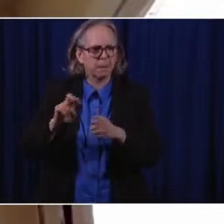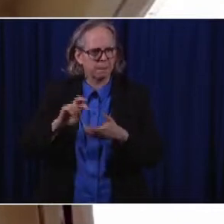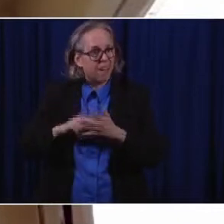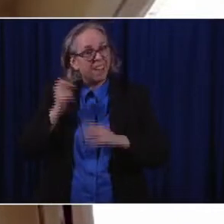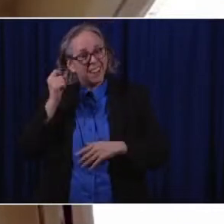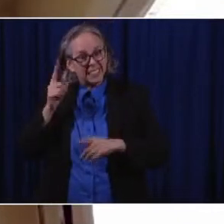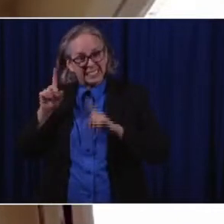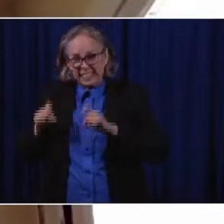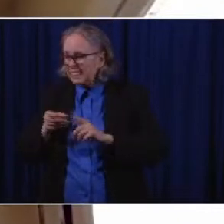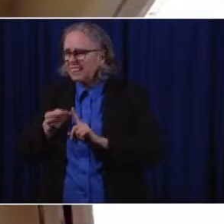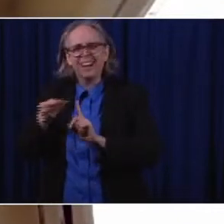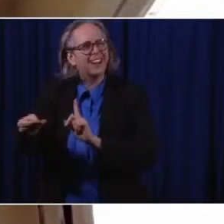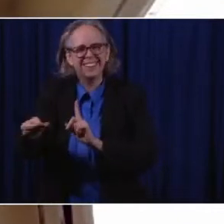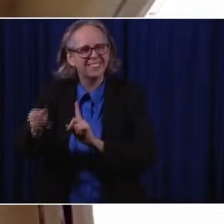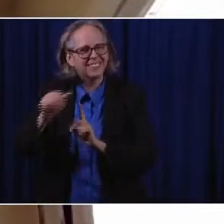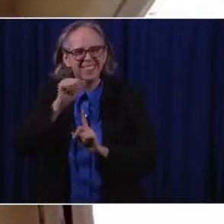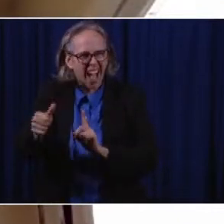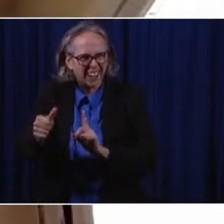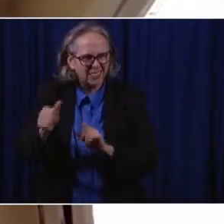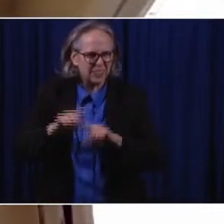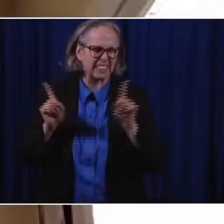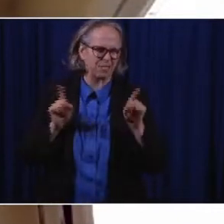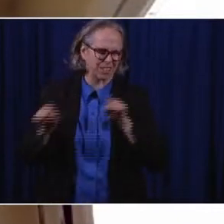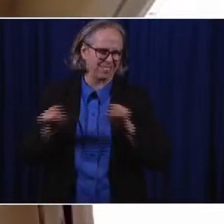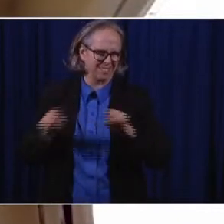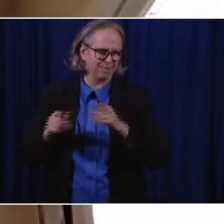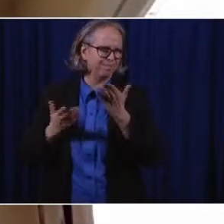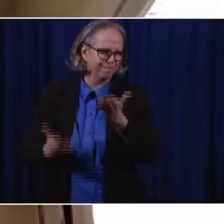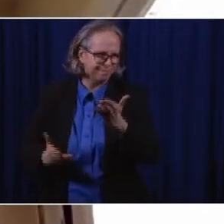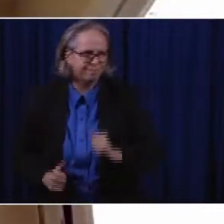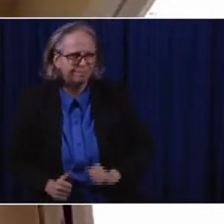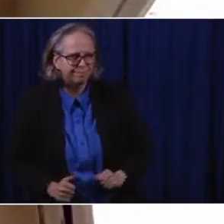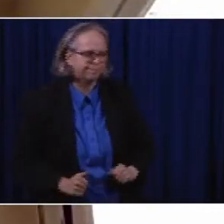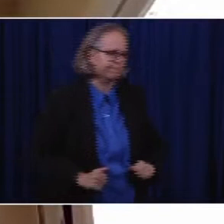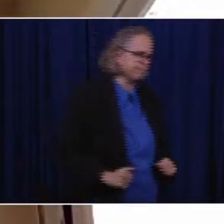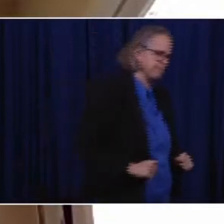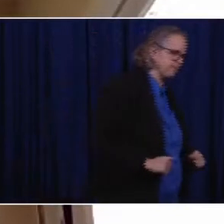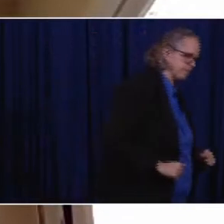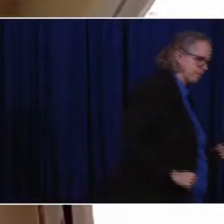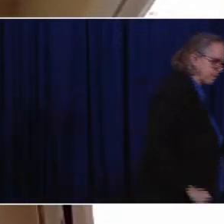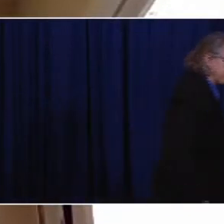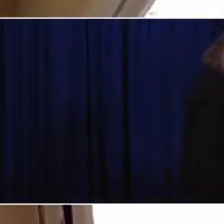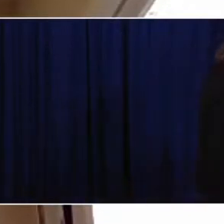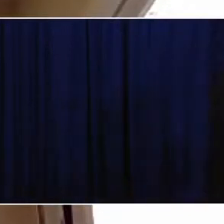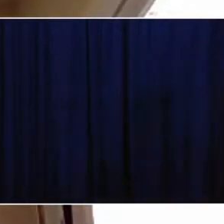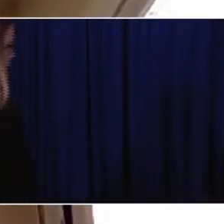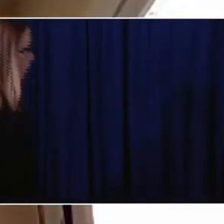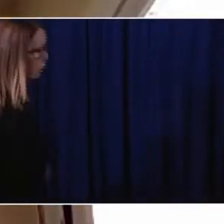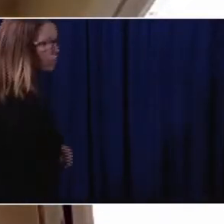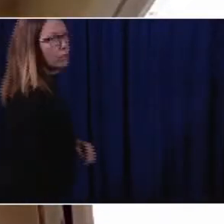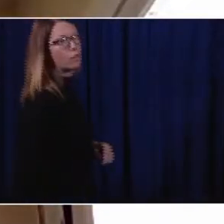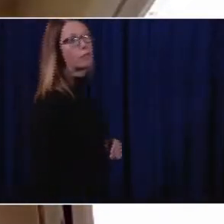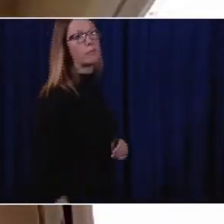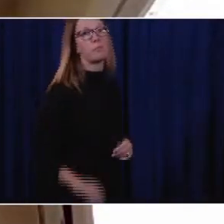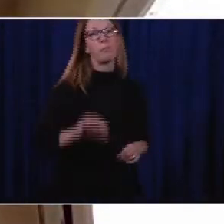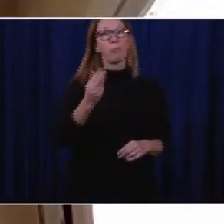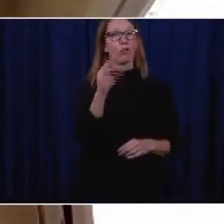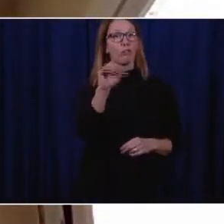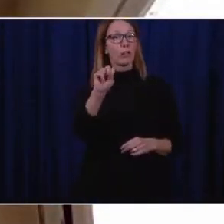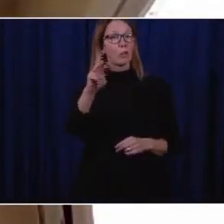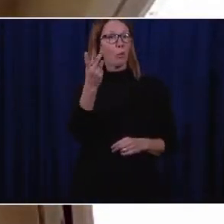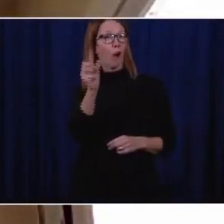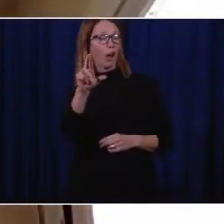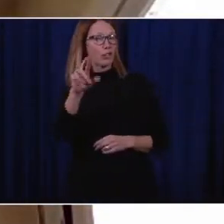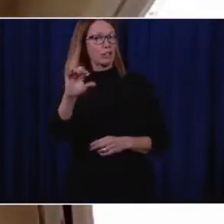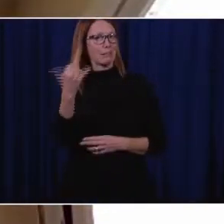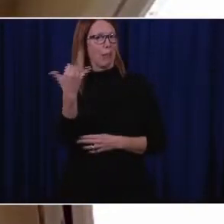Next question is from Chris Welter at WYSO in Yellow Springs. Hi, Governor. Chris.